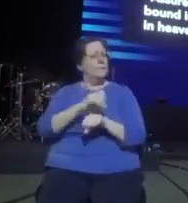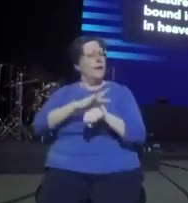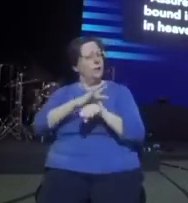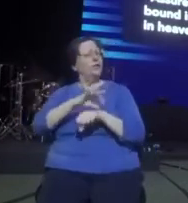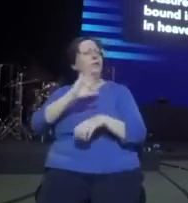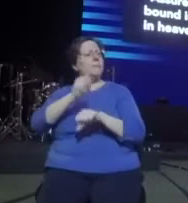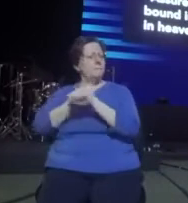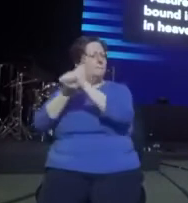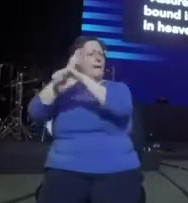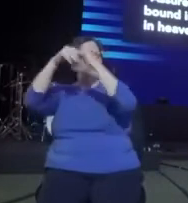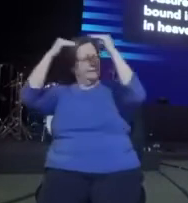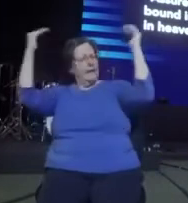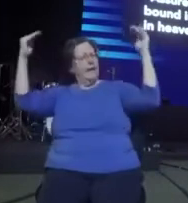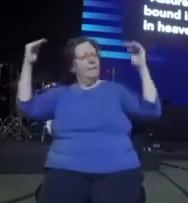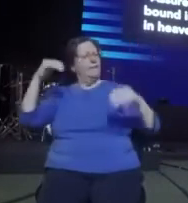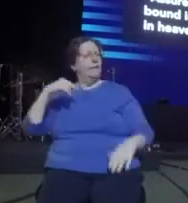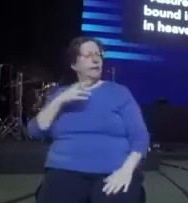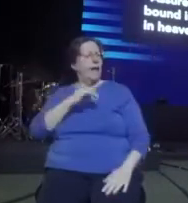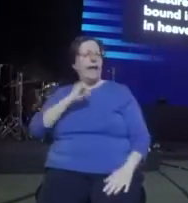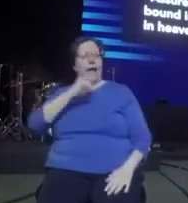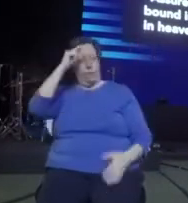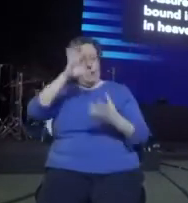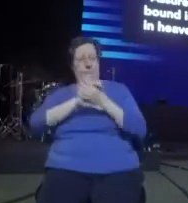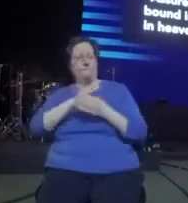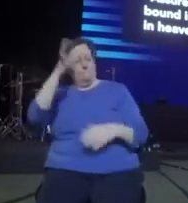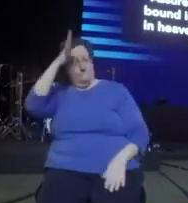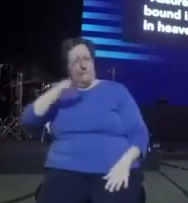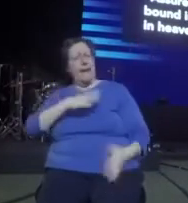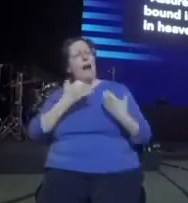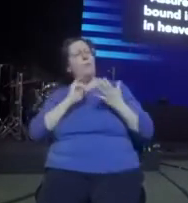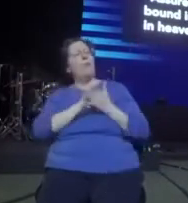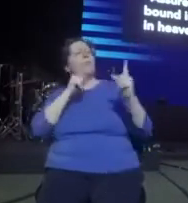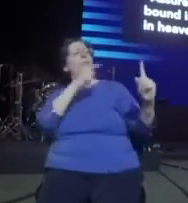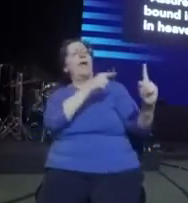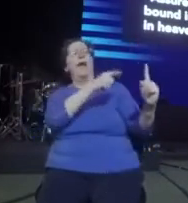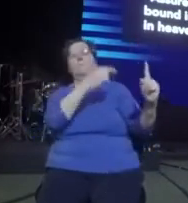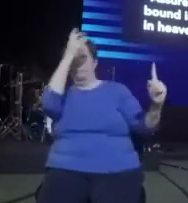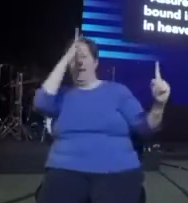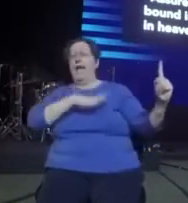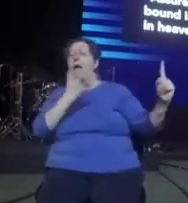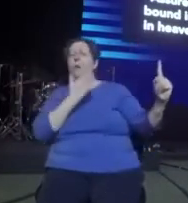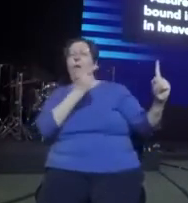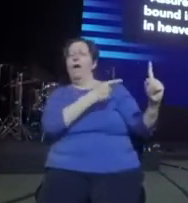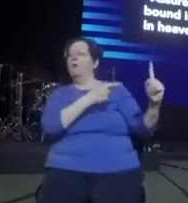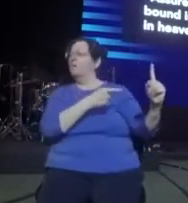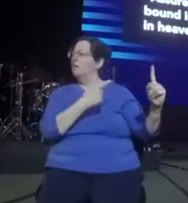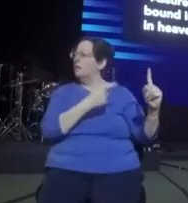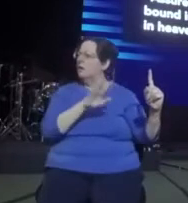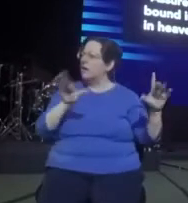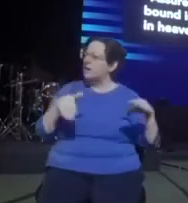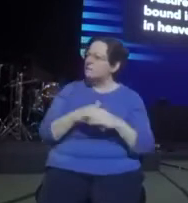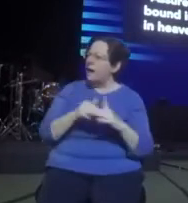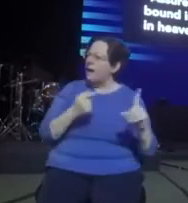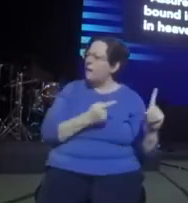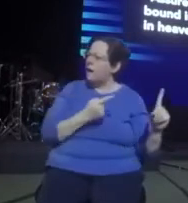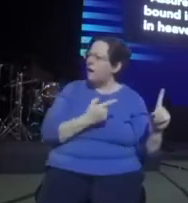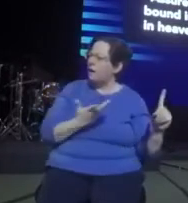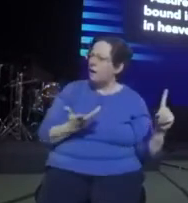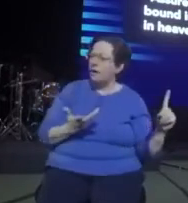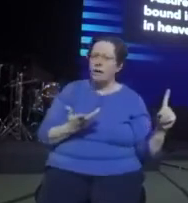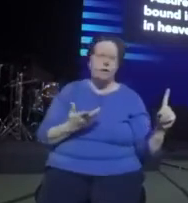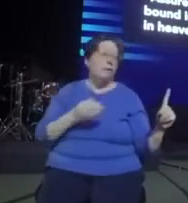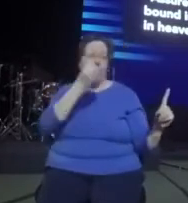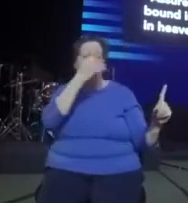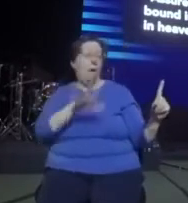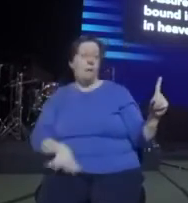on earth? I want a man and I want that man. And I loose that man to me. I said, that man's married. She